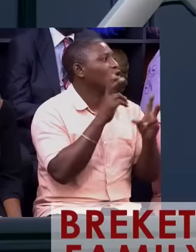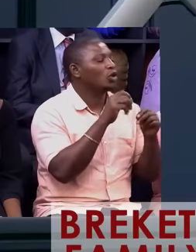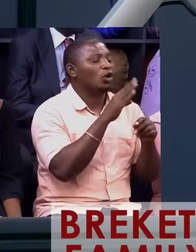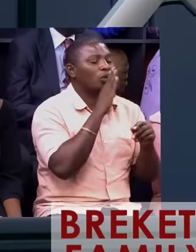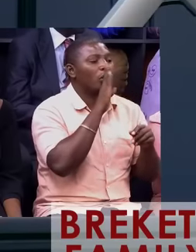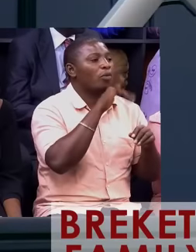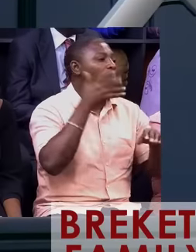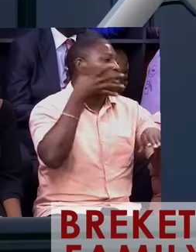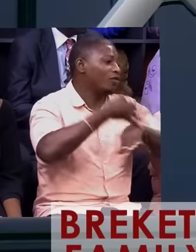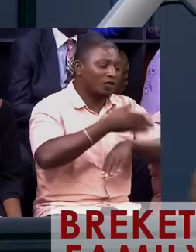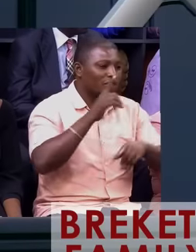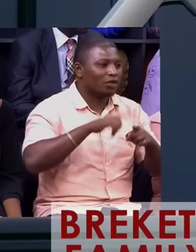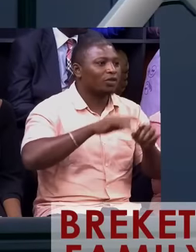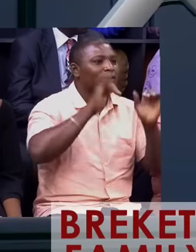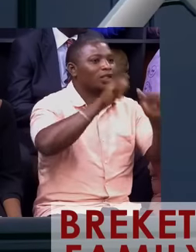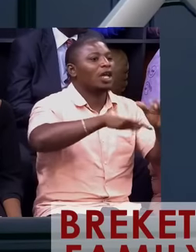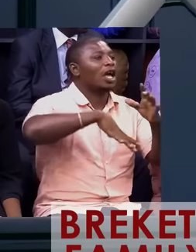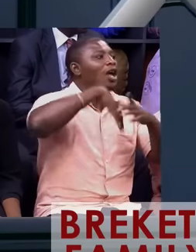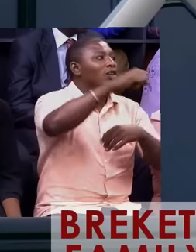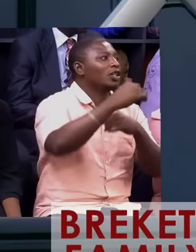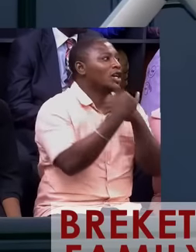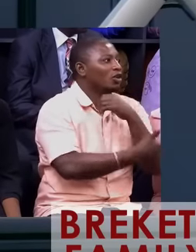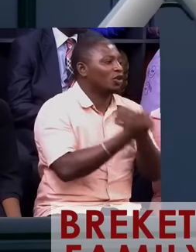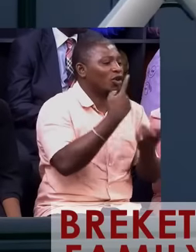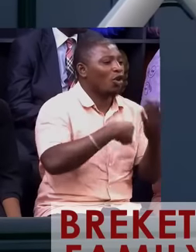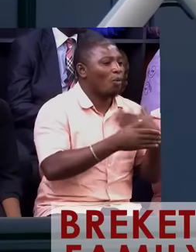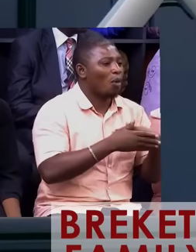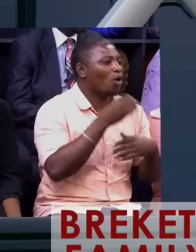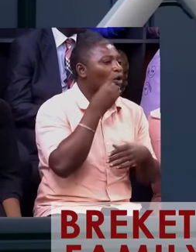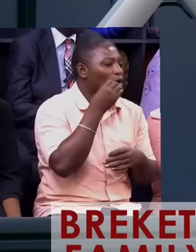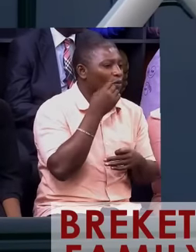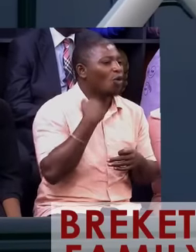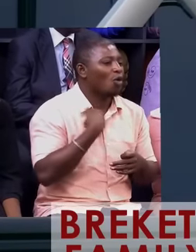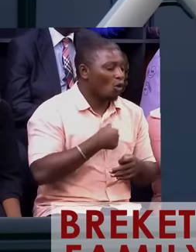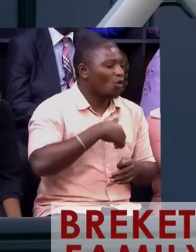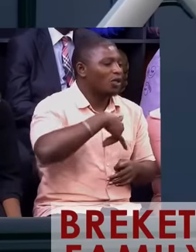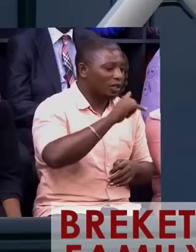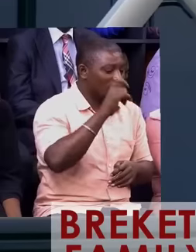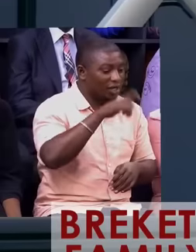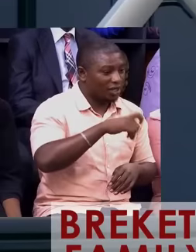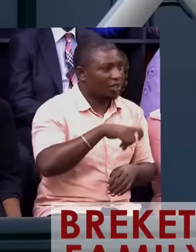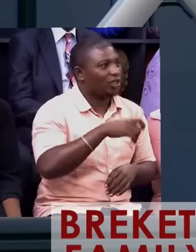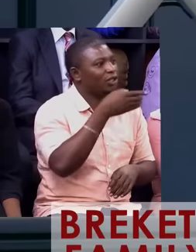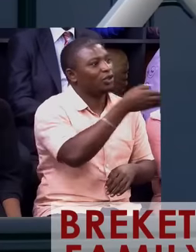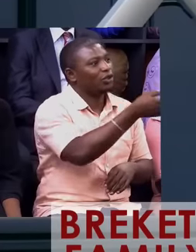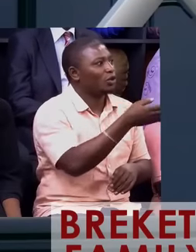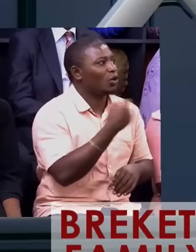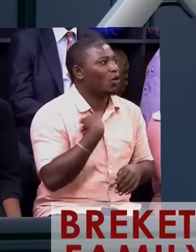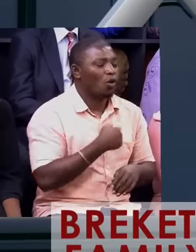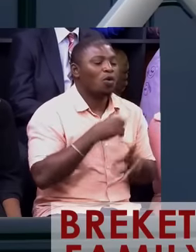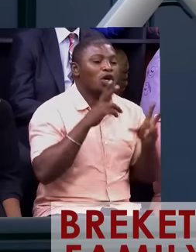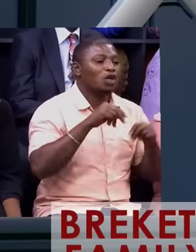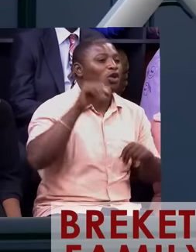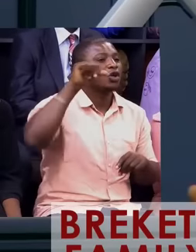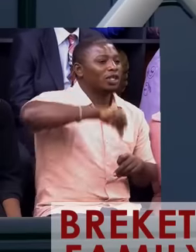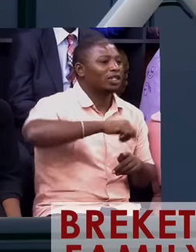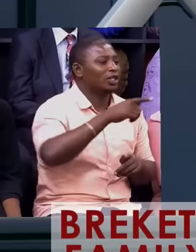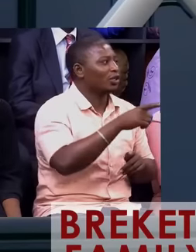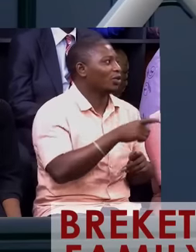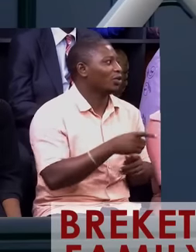be byce to stay abroad come back home we still need you we not reject you now you want Jaa